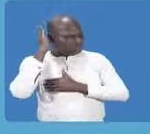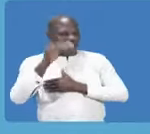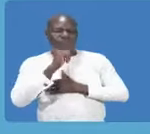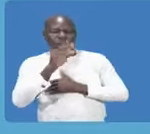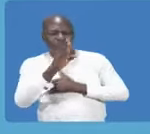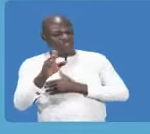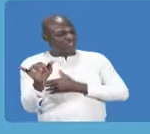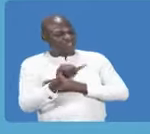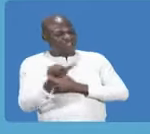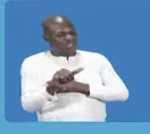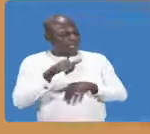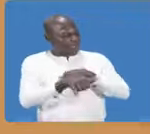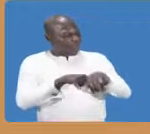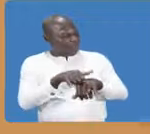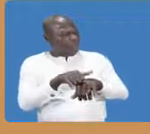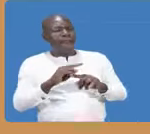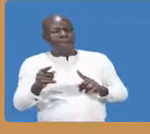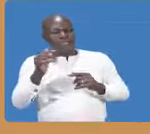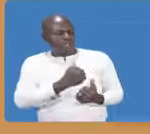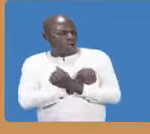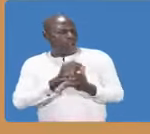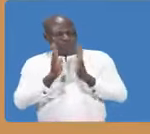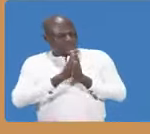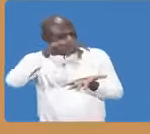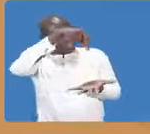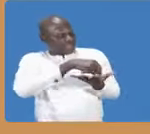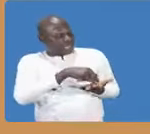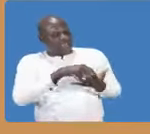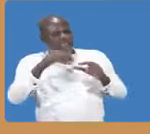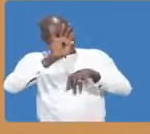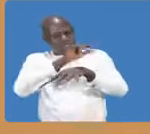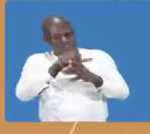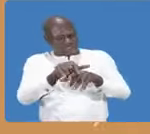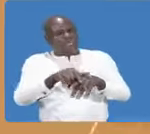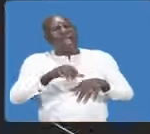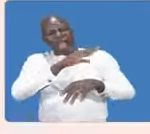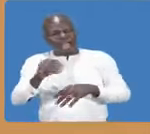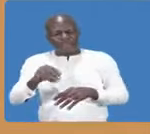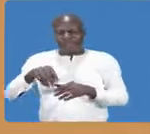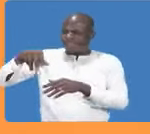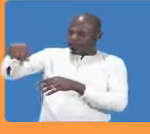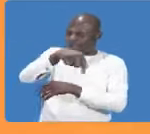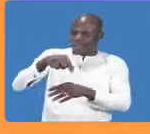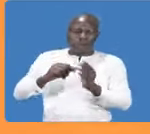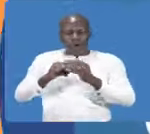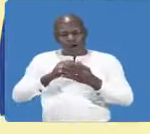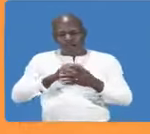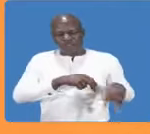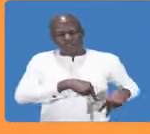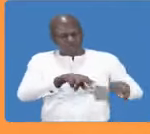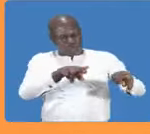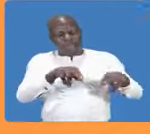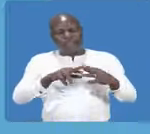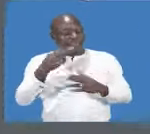shall not be like the hypocrites for they love to pray standing in the synagogues and on the corners of the streets that they